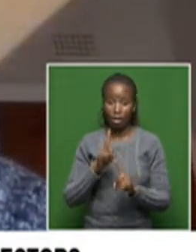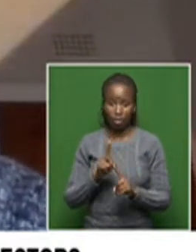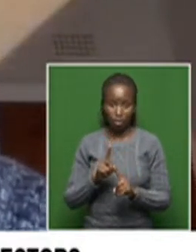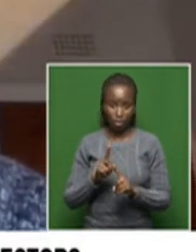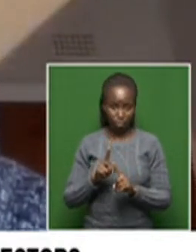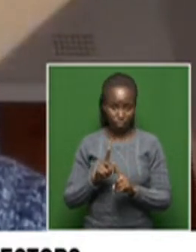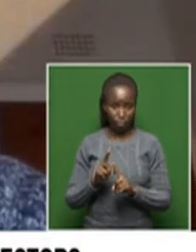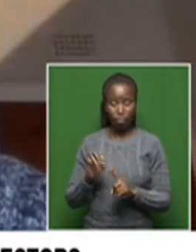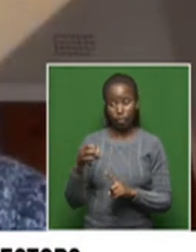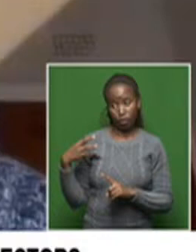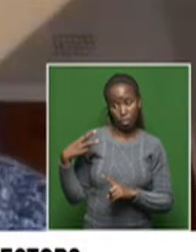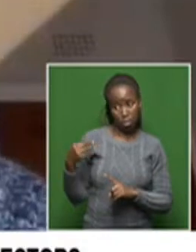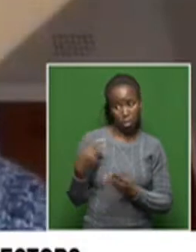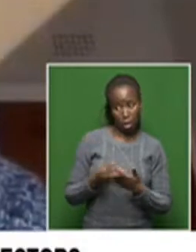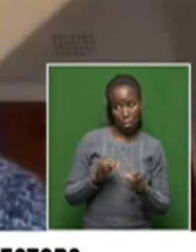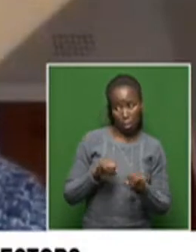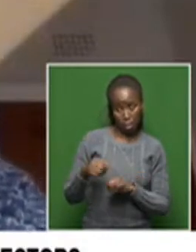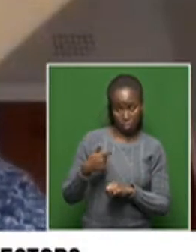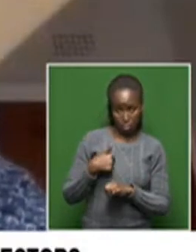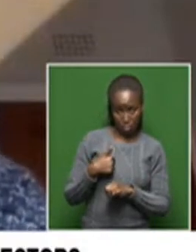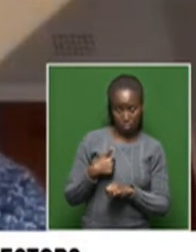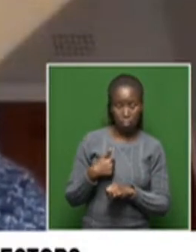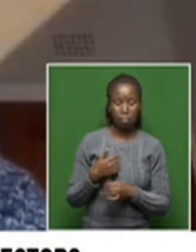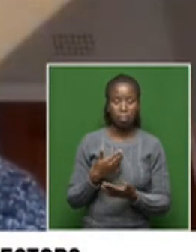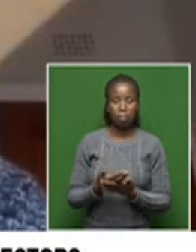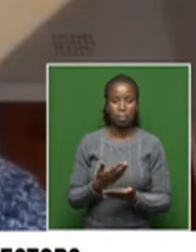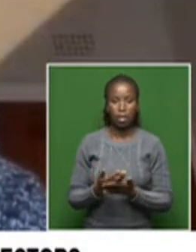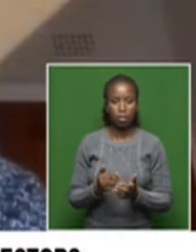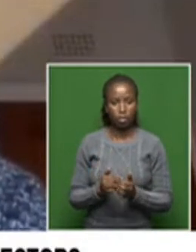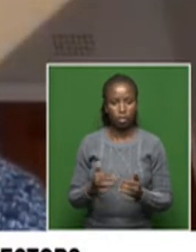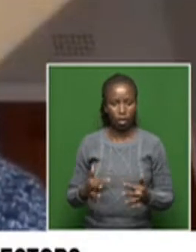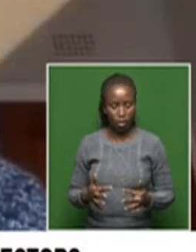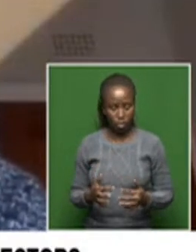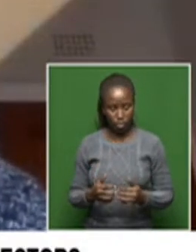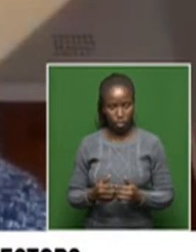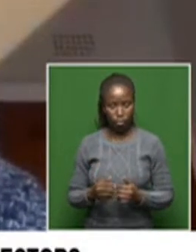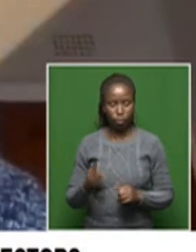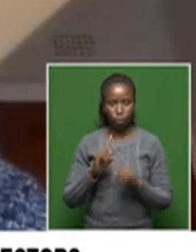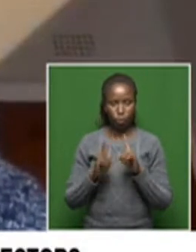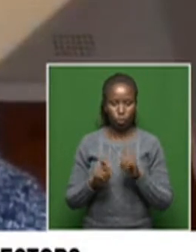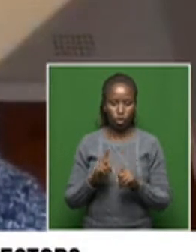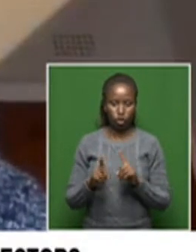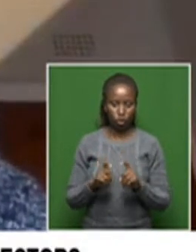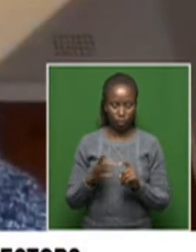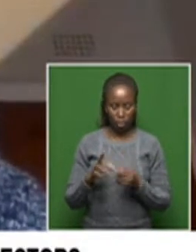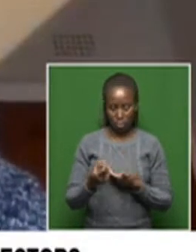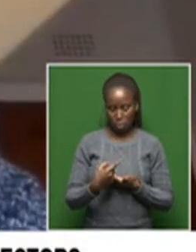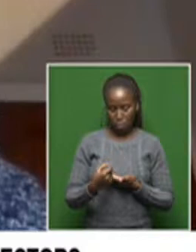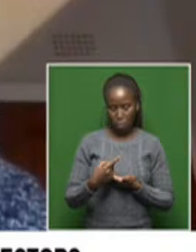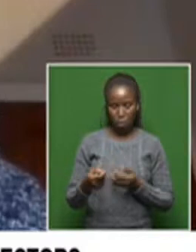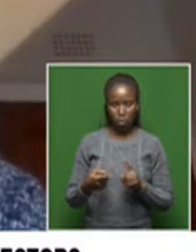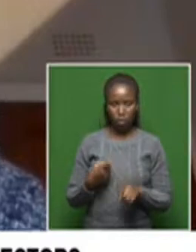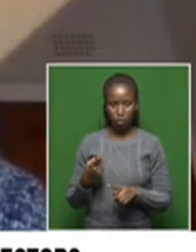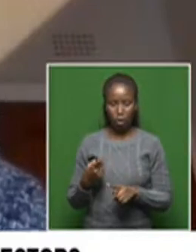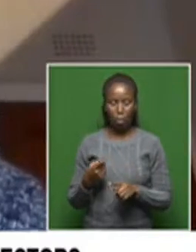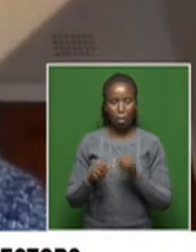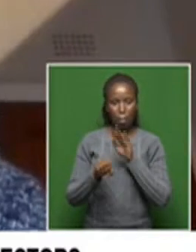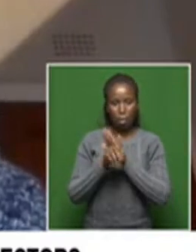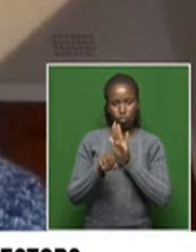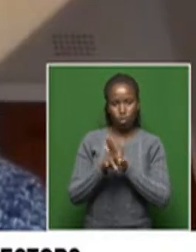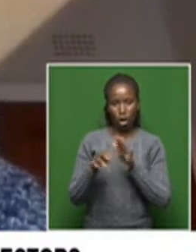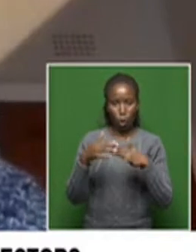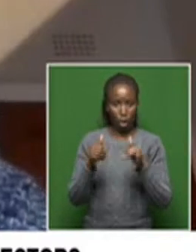minister's permission, I'm going to start with the questions that have come from our media